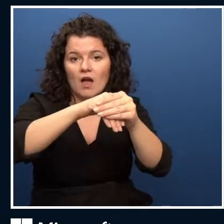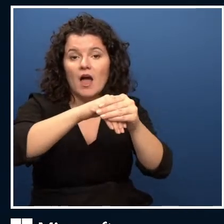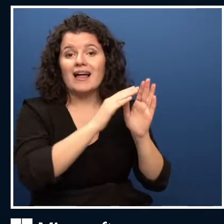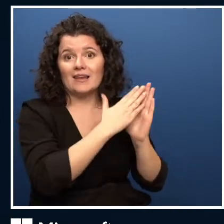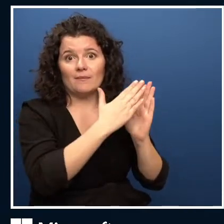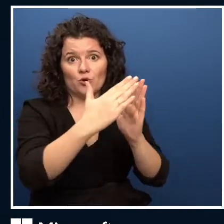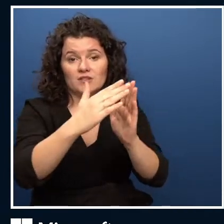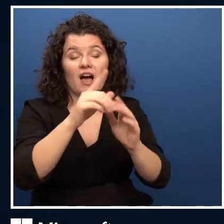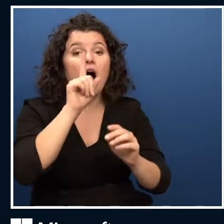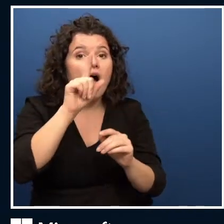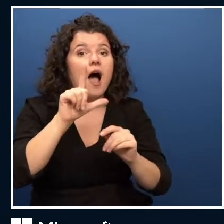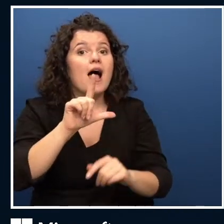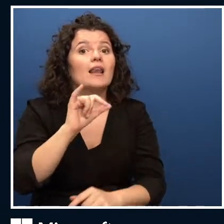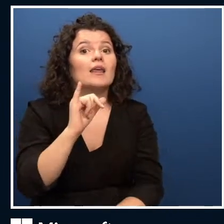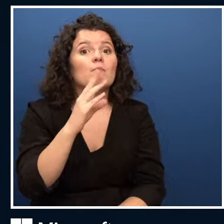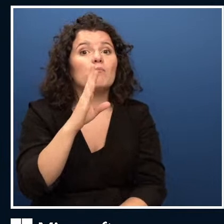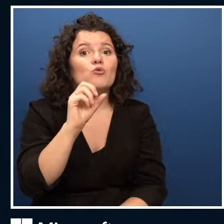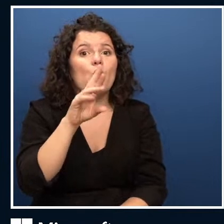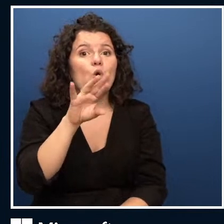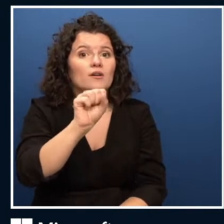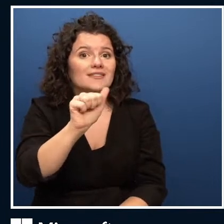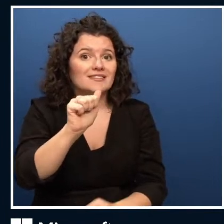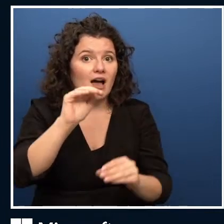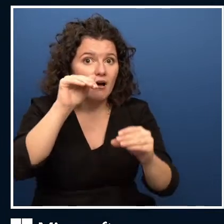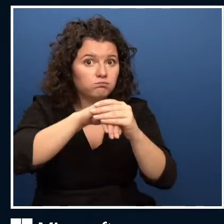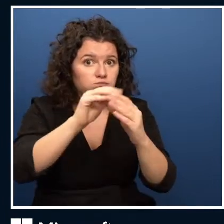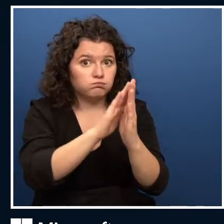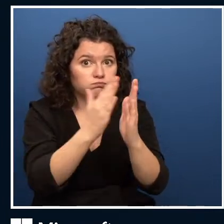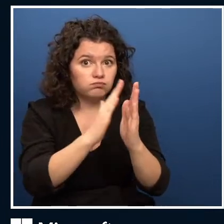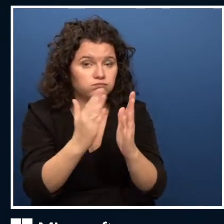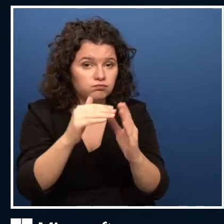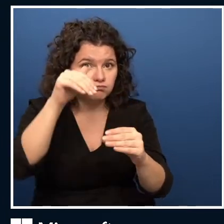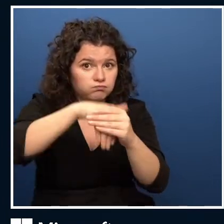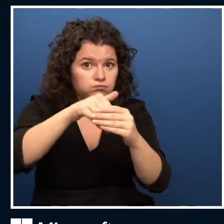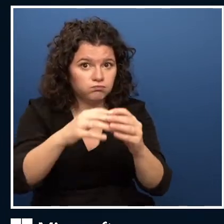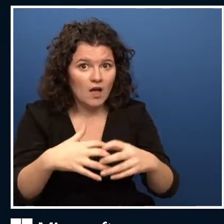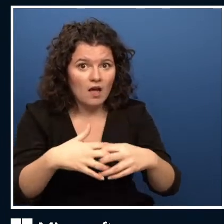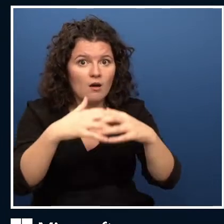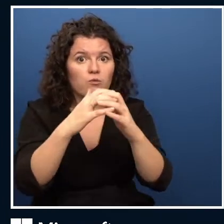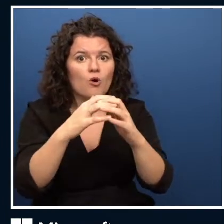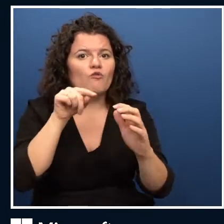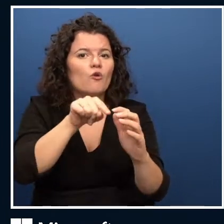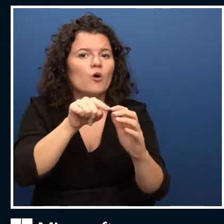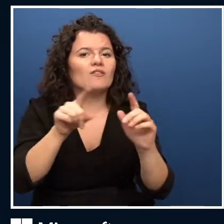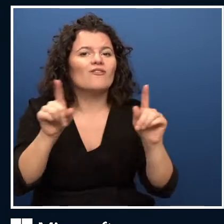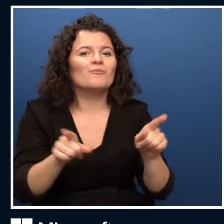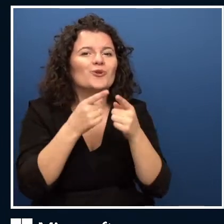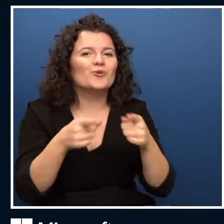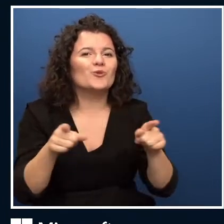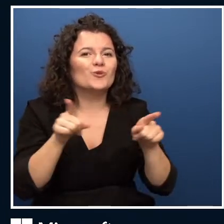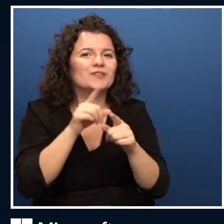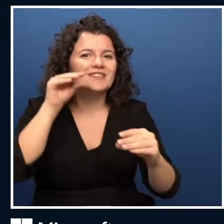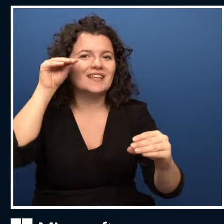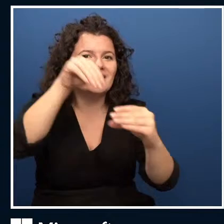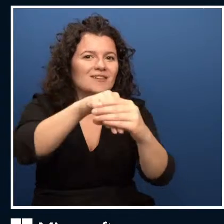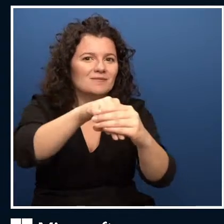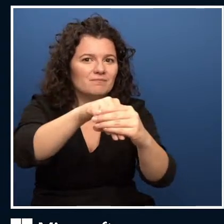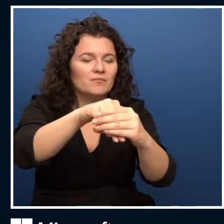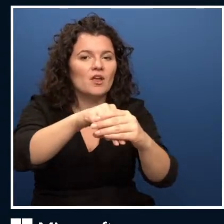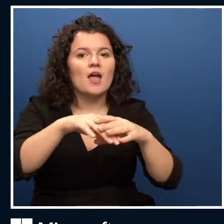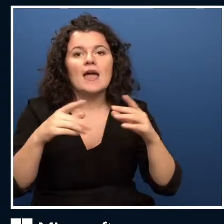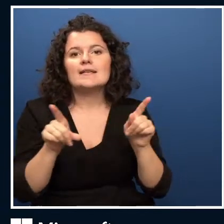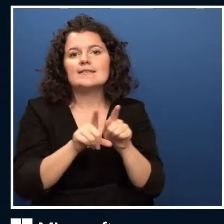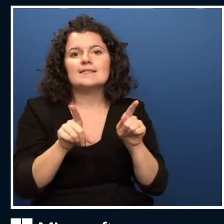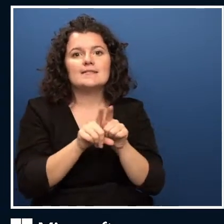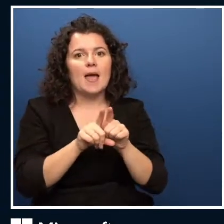has been developed up till now for music generation and classification, recognition, and things